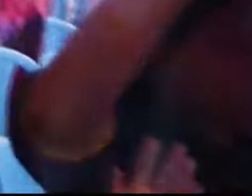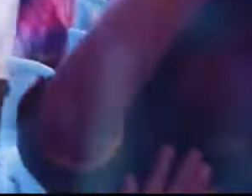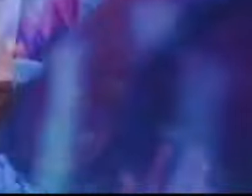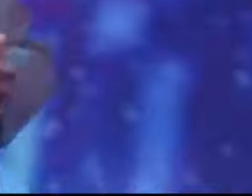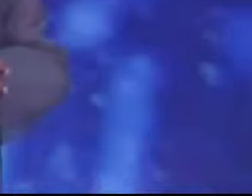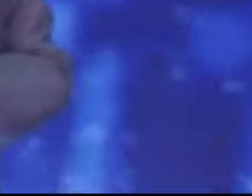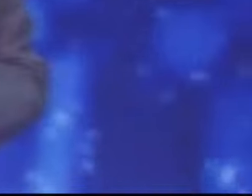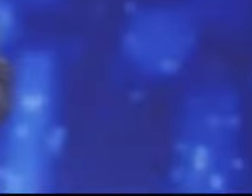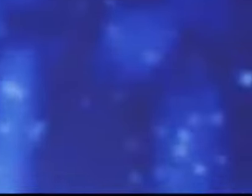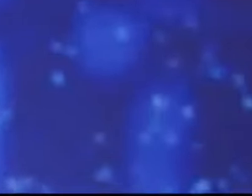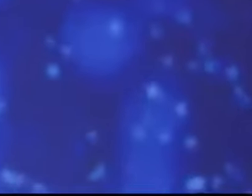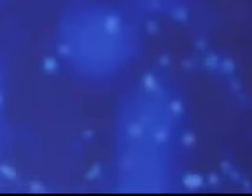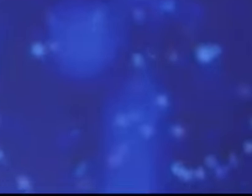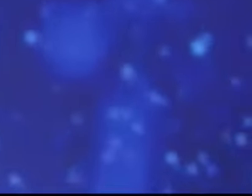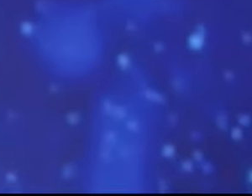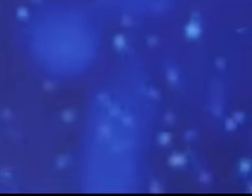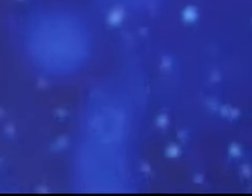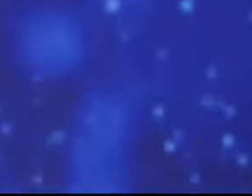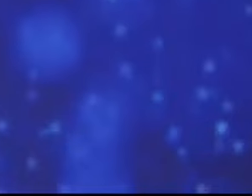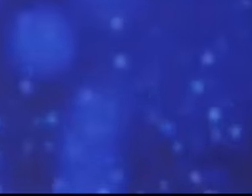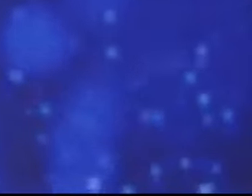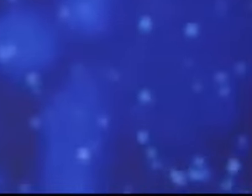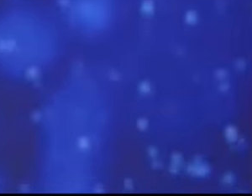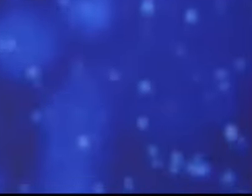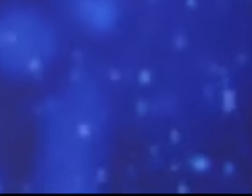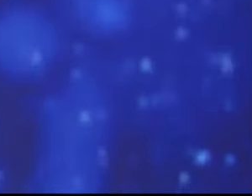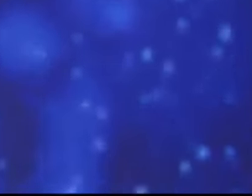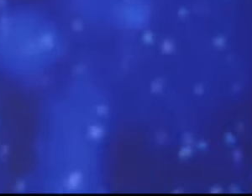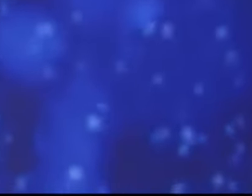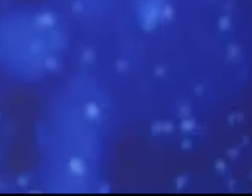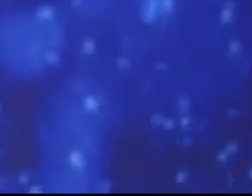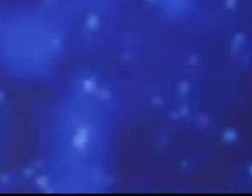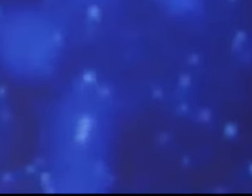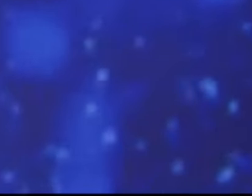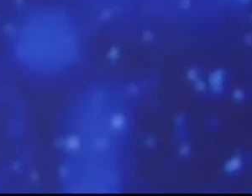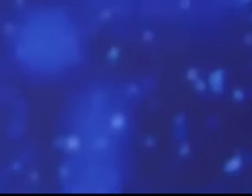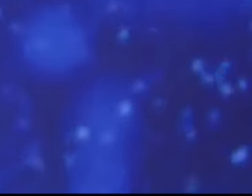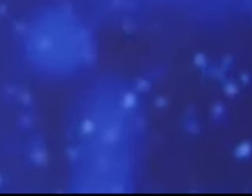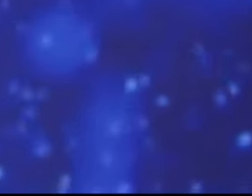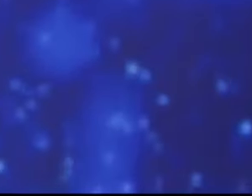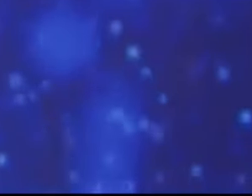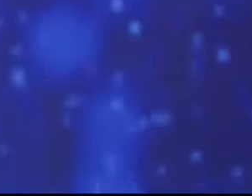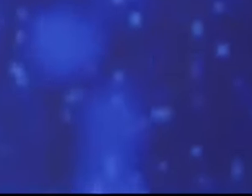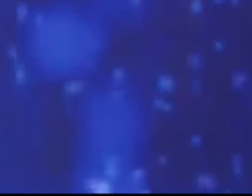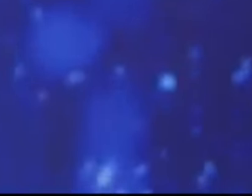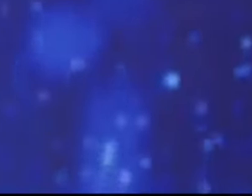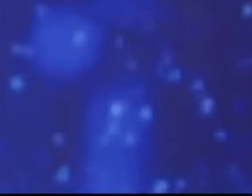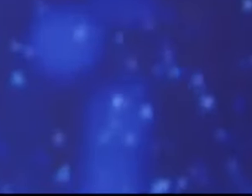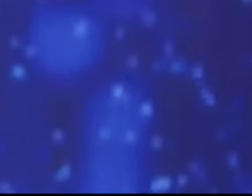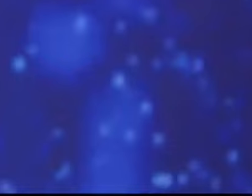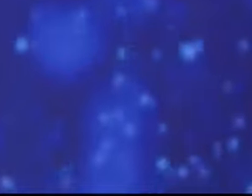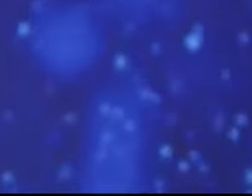You'll walk faster. You'll grow higher. You'll have